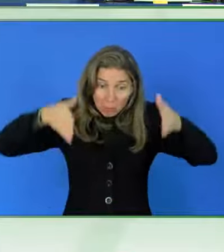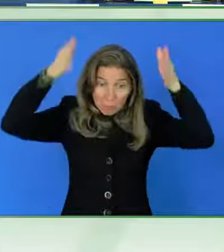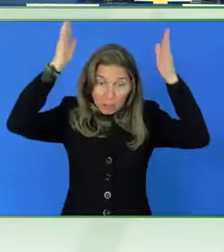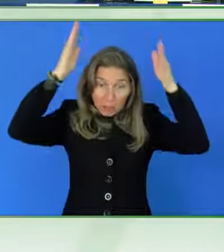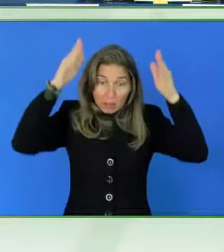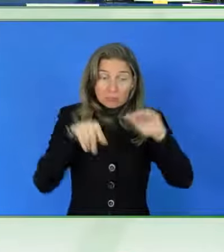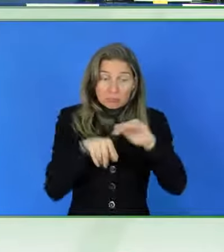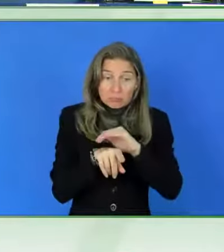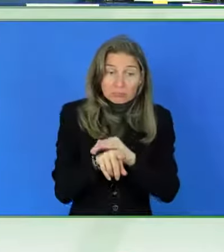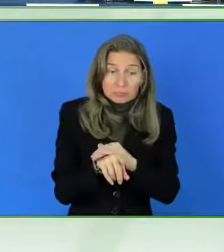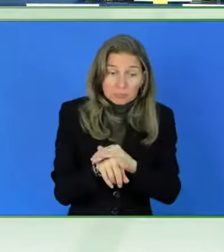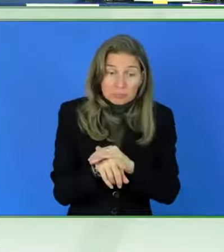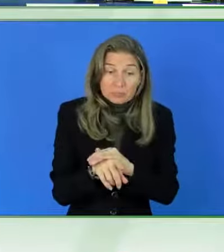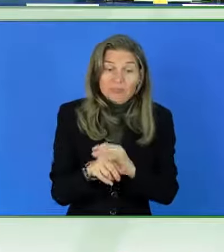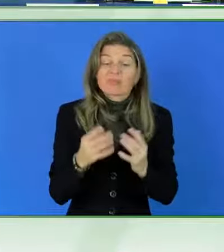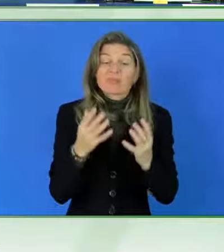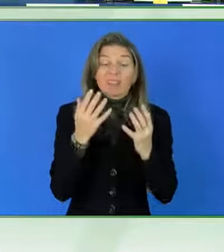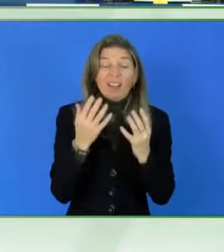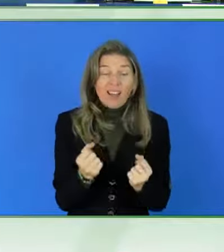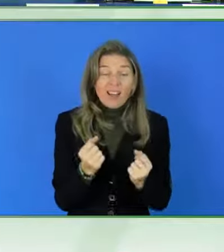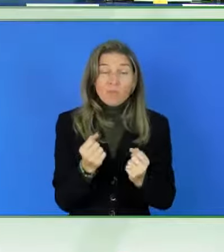designed to increase the